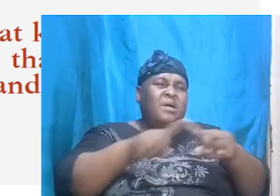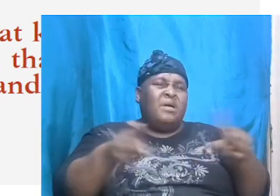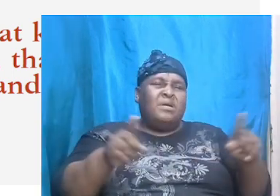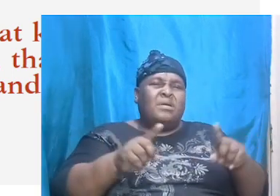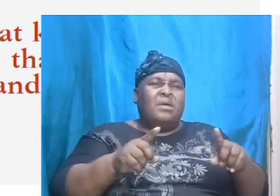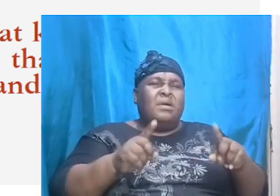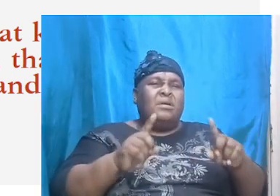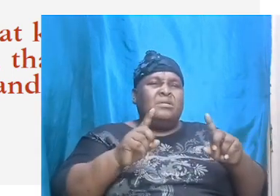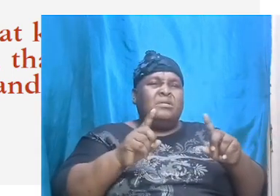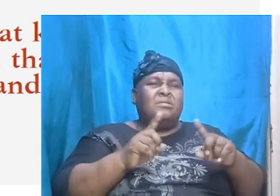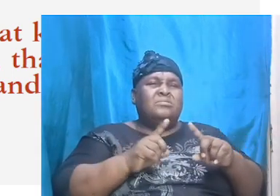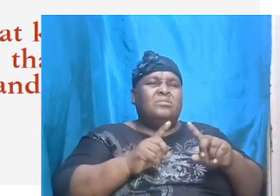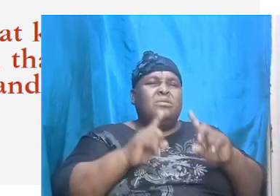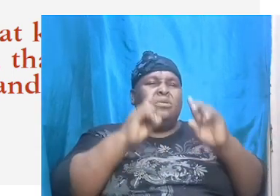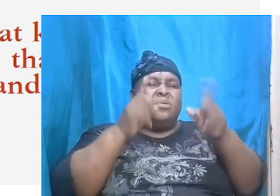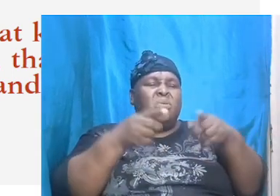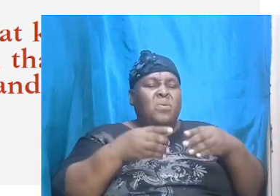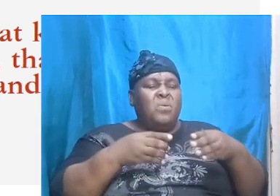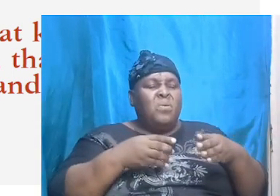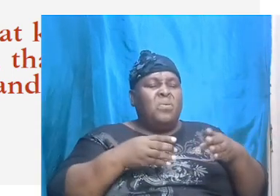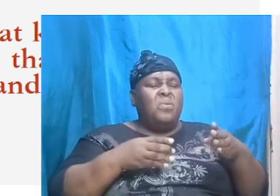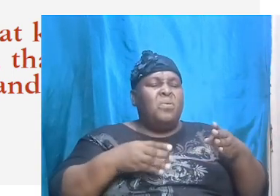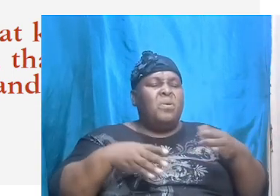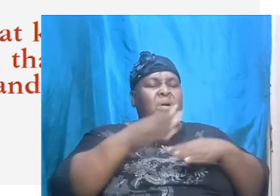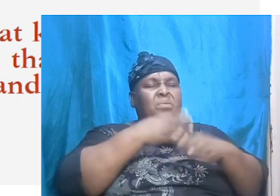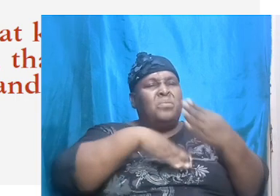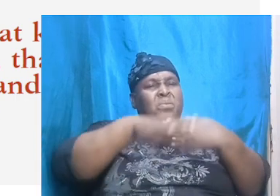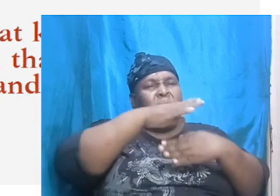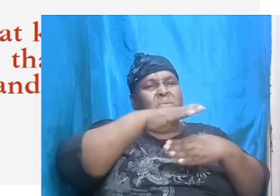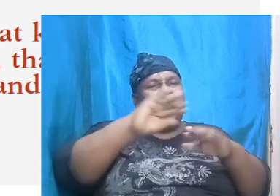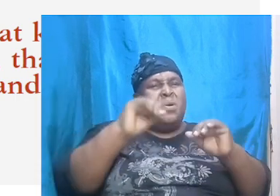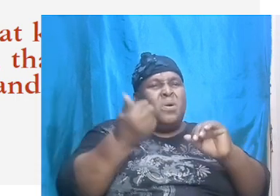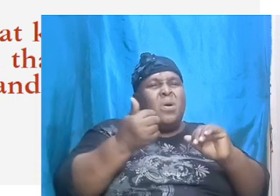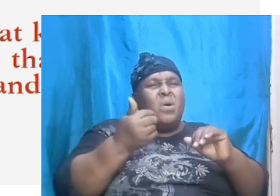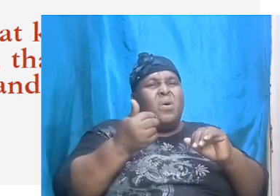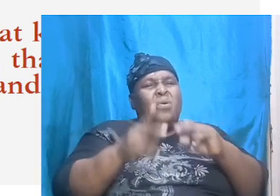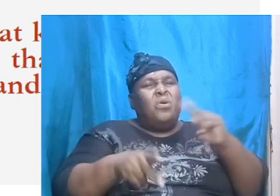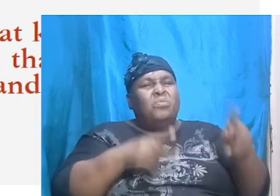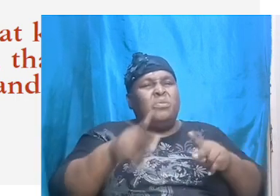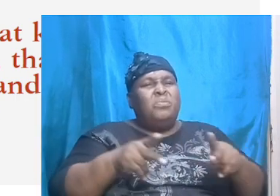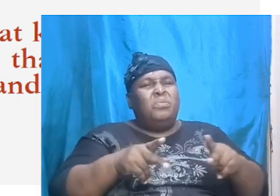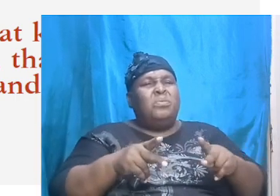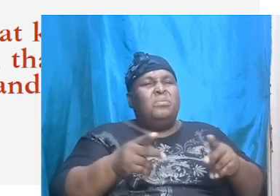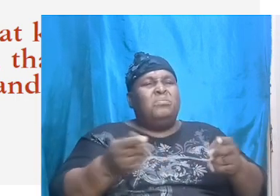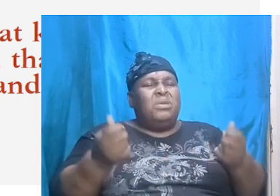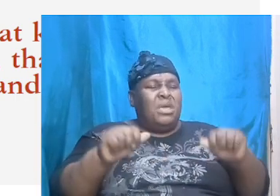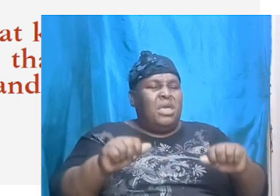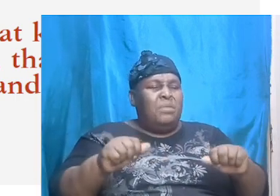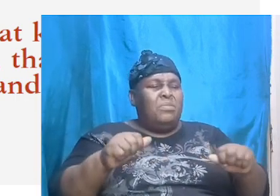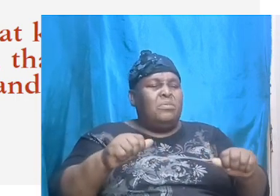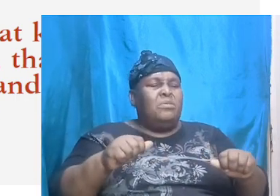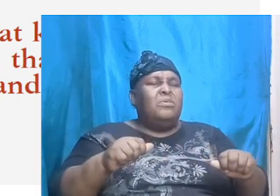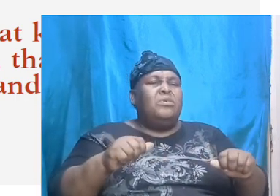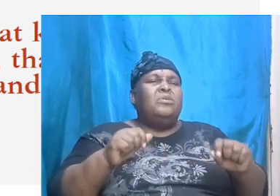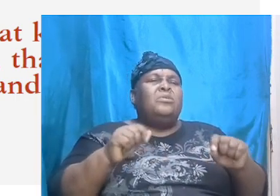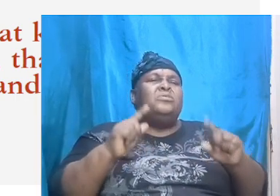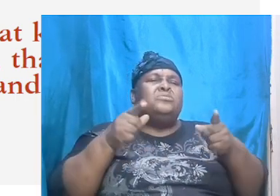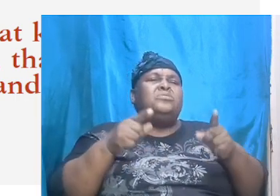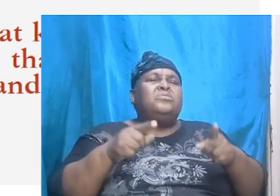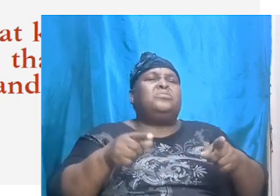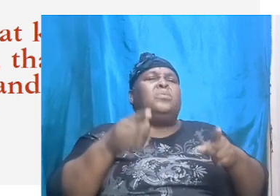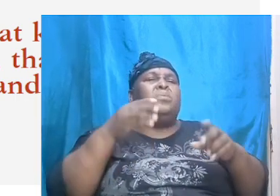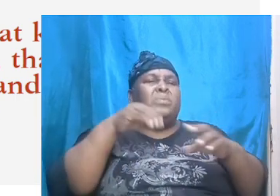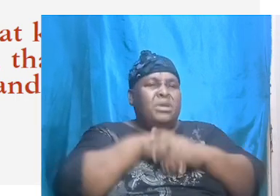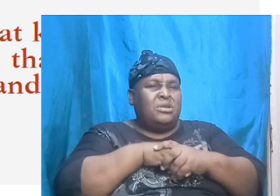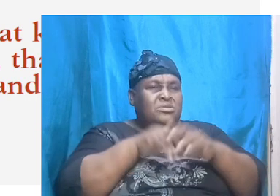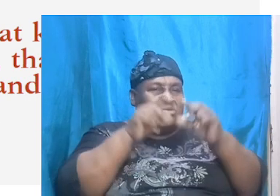it that persons were able to penetrate the wall of China? I'll tell you what they did. An